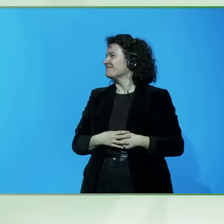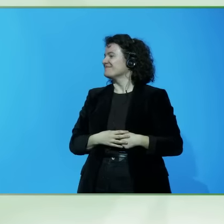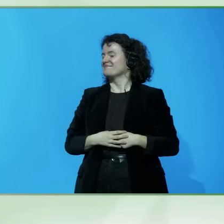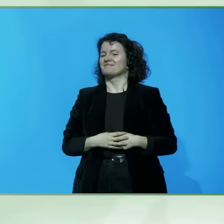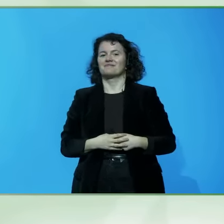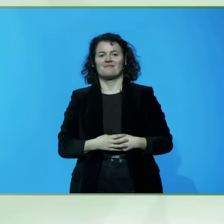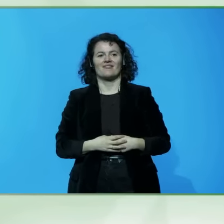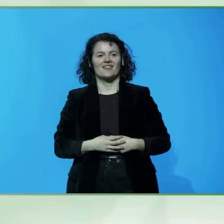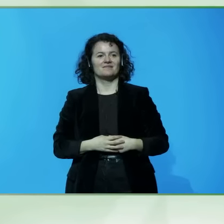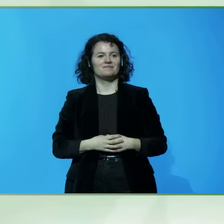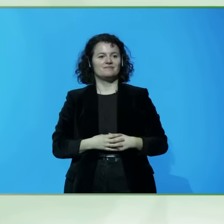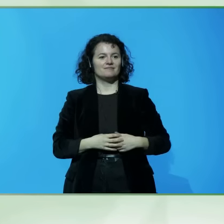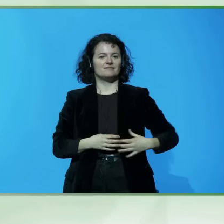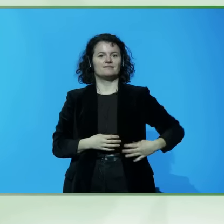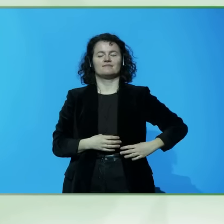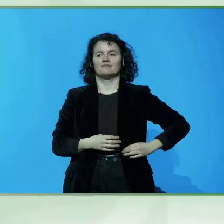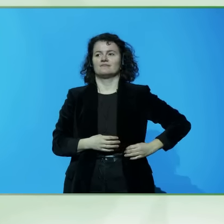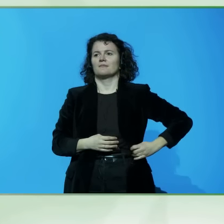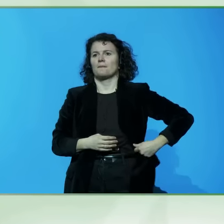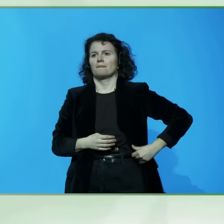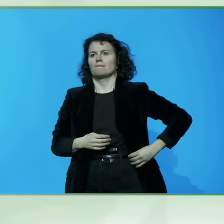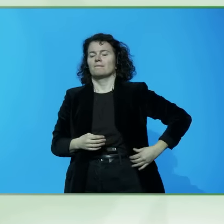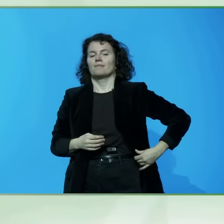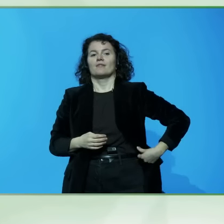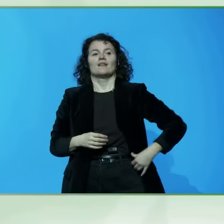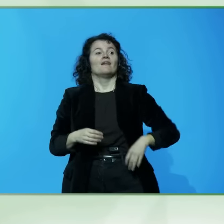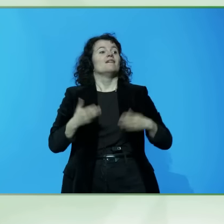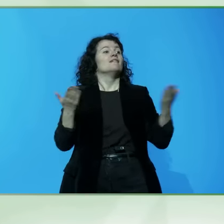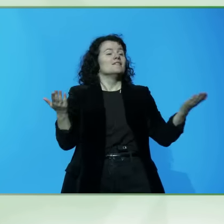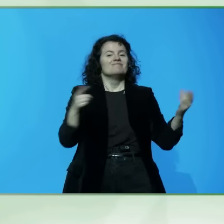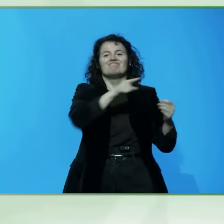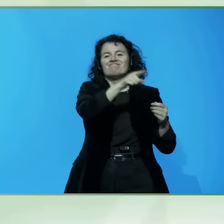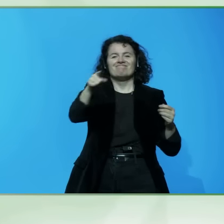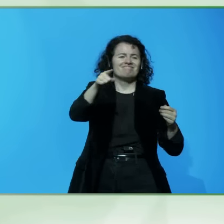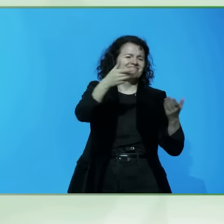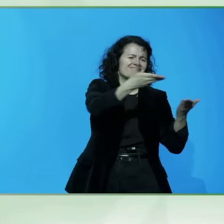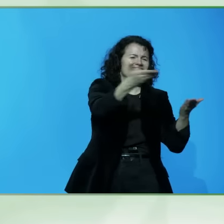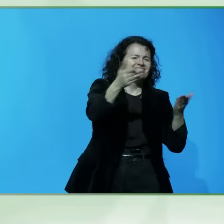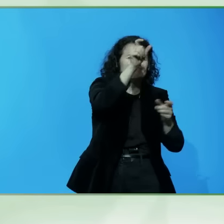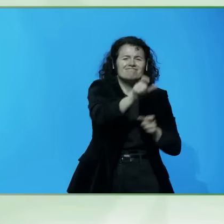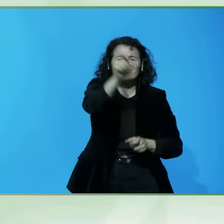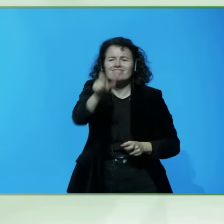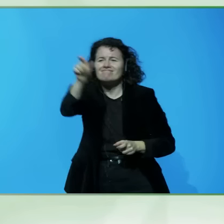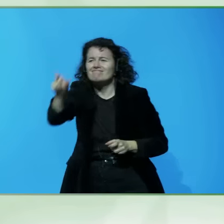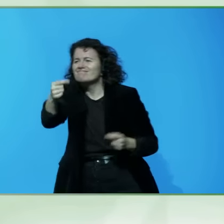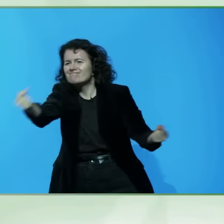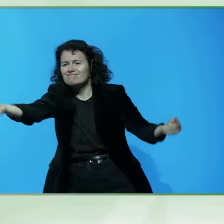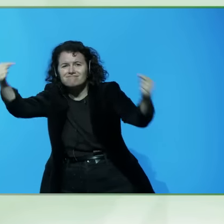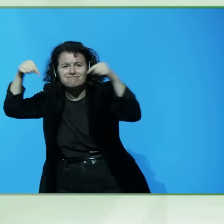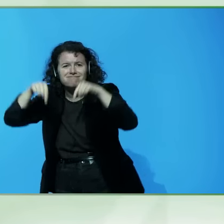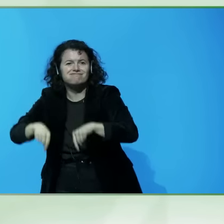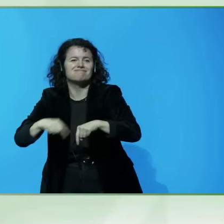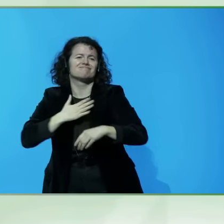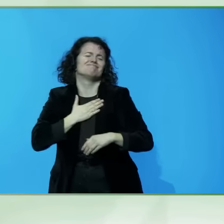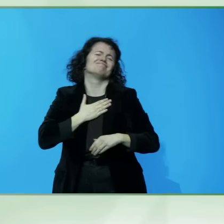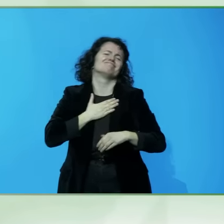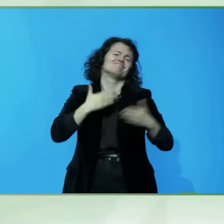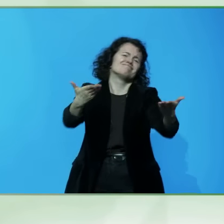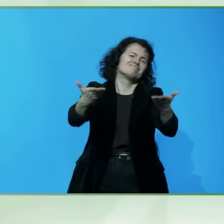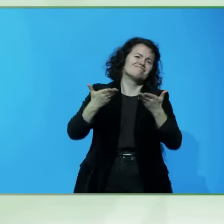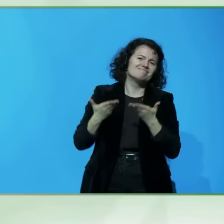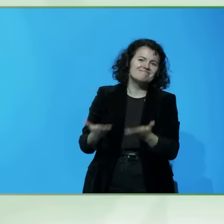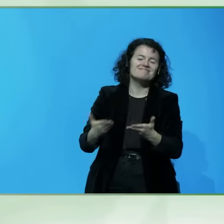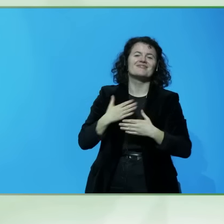Ladies and gentlemen, dear friends and colleagues, good morning, everyone. It's a real pleasure to join you today at this annual